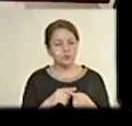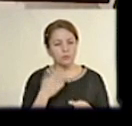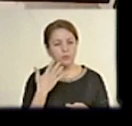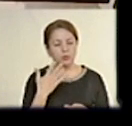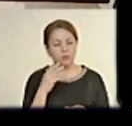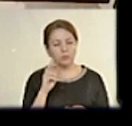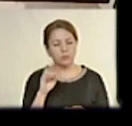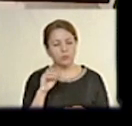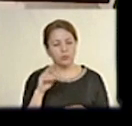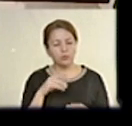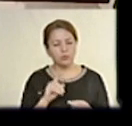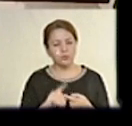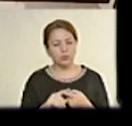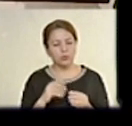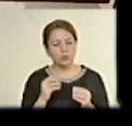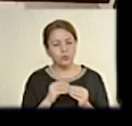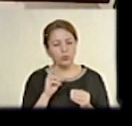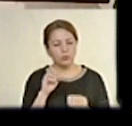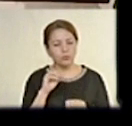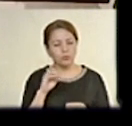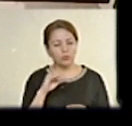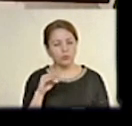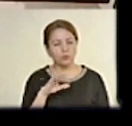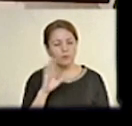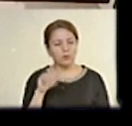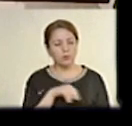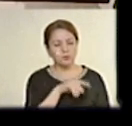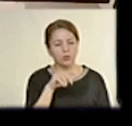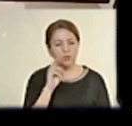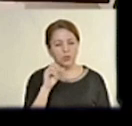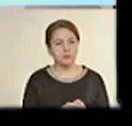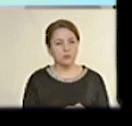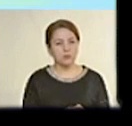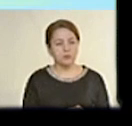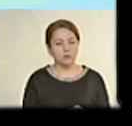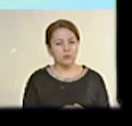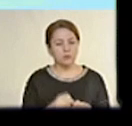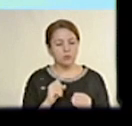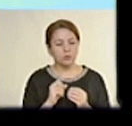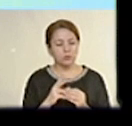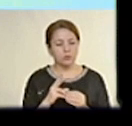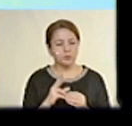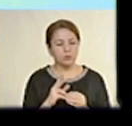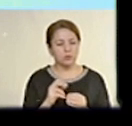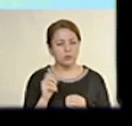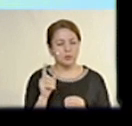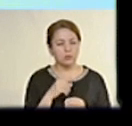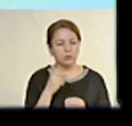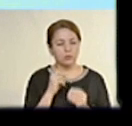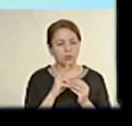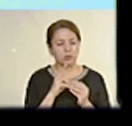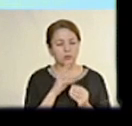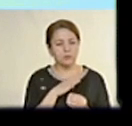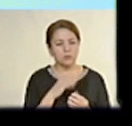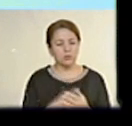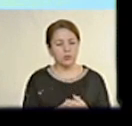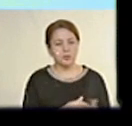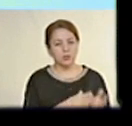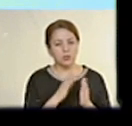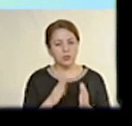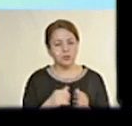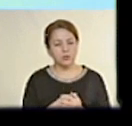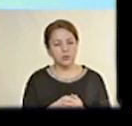5 butunni qo'shsak 10 butun va ularning kasr qismlari esa 13 dan 12 ni ifodalayapti. Keyingisi